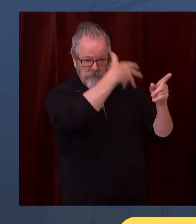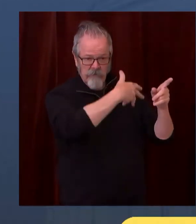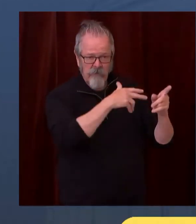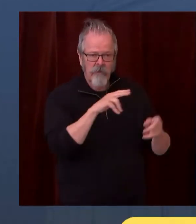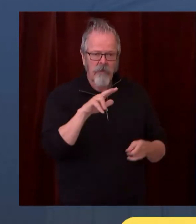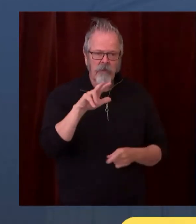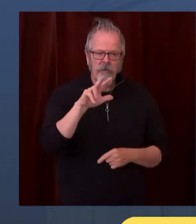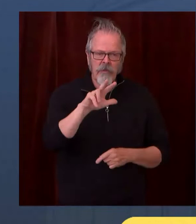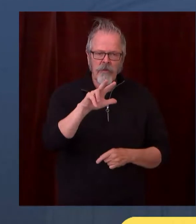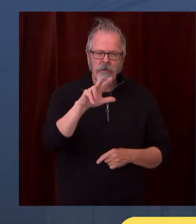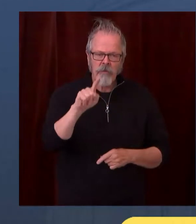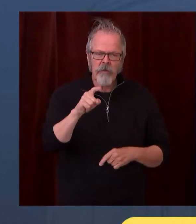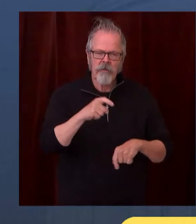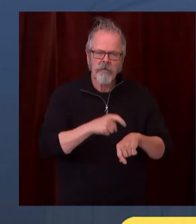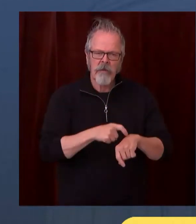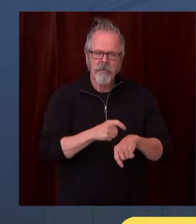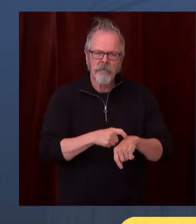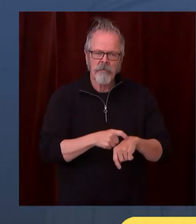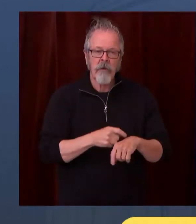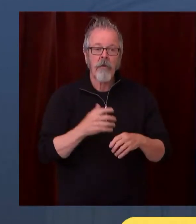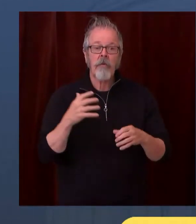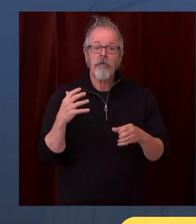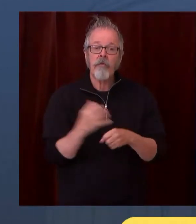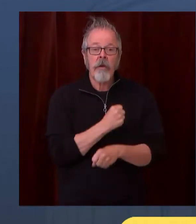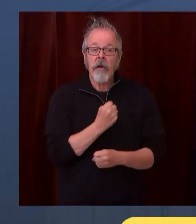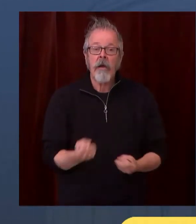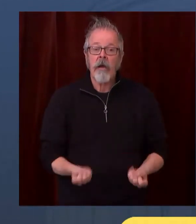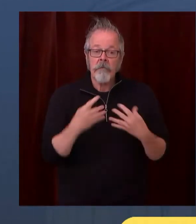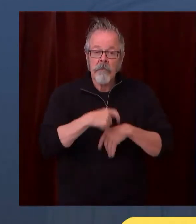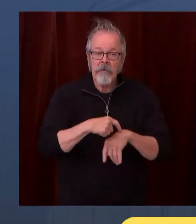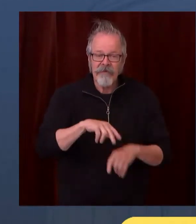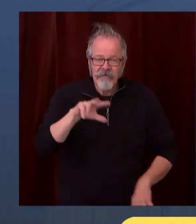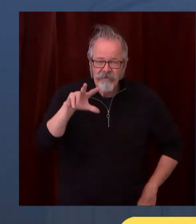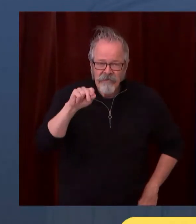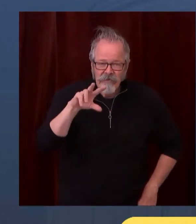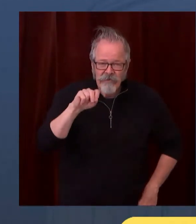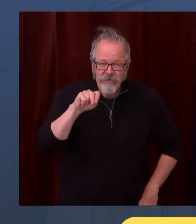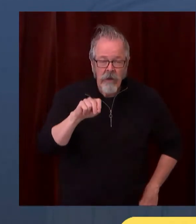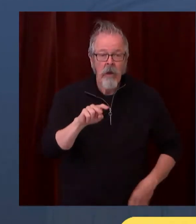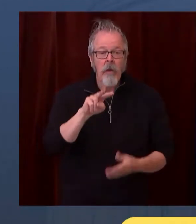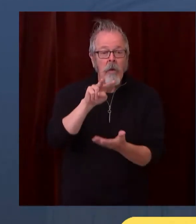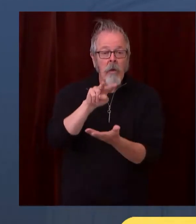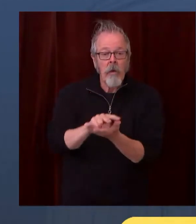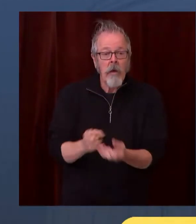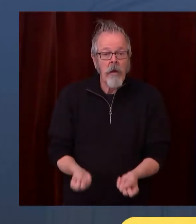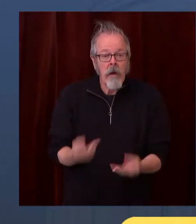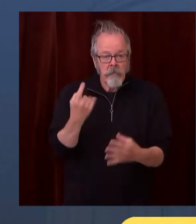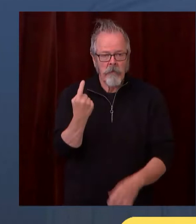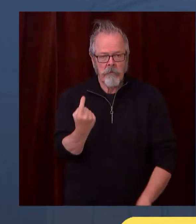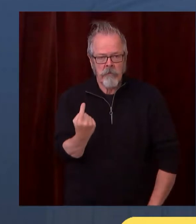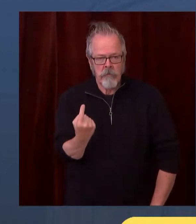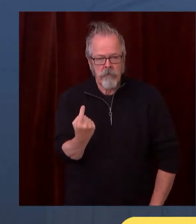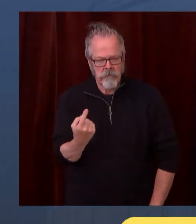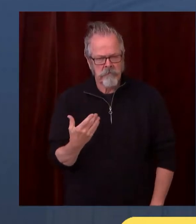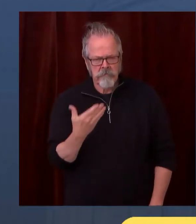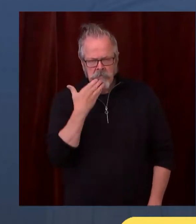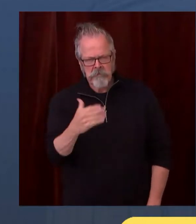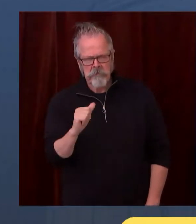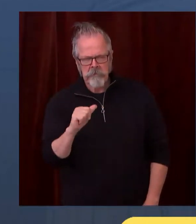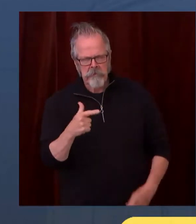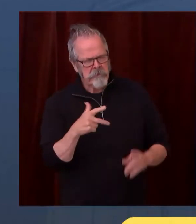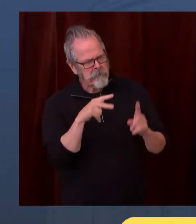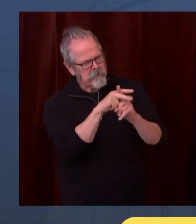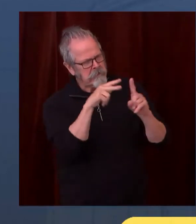the right to vote. With that, John Wiesman has joined me. John, is there anything you'd like to add before we stand for questions?